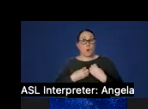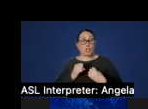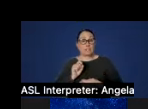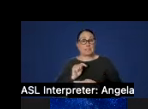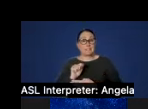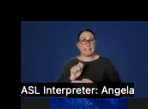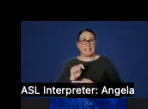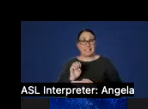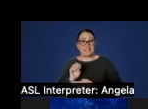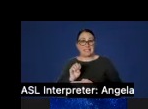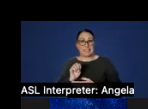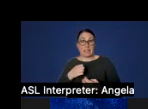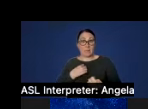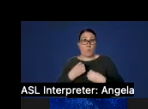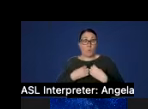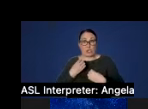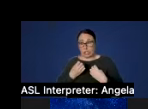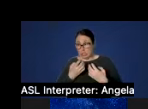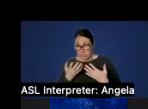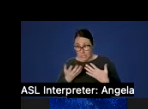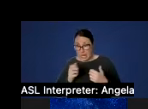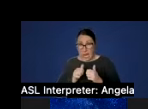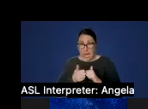that within those, you know, victim was agitated or